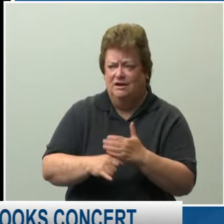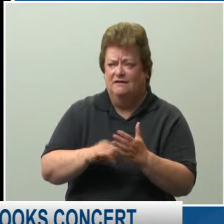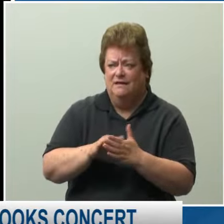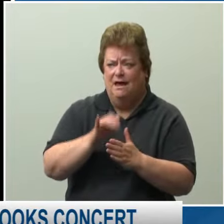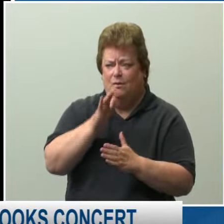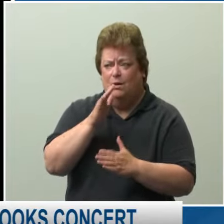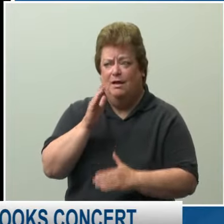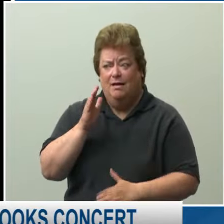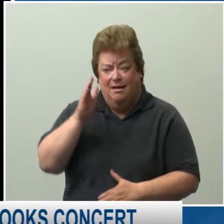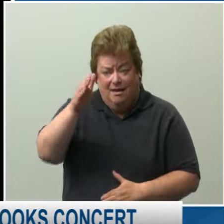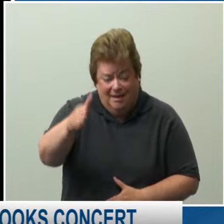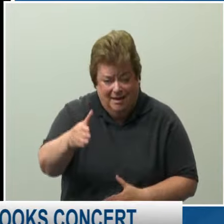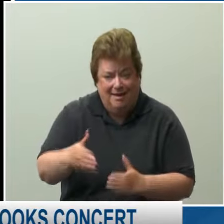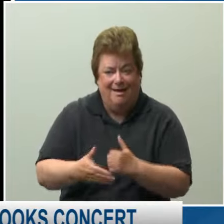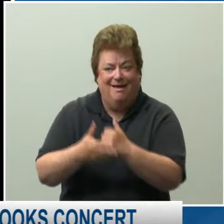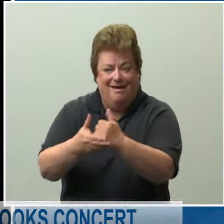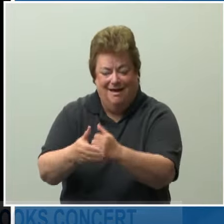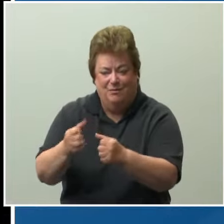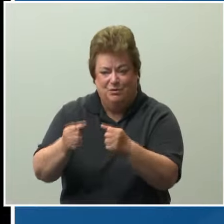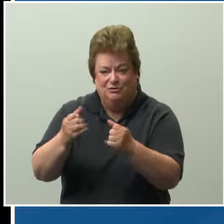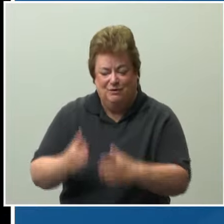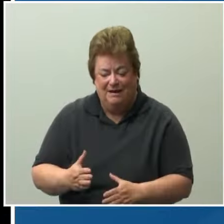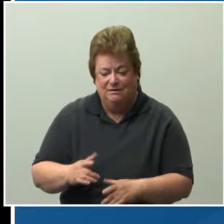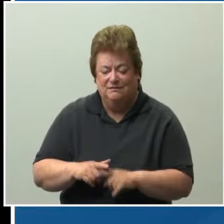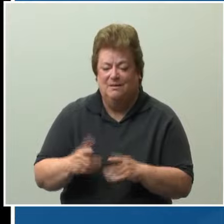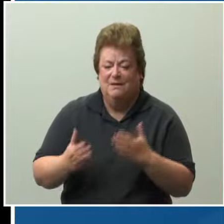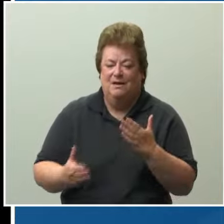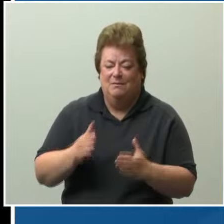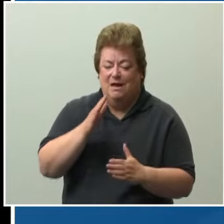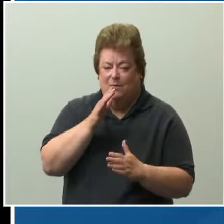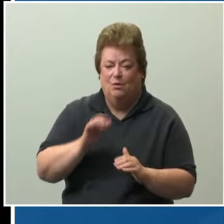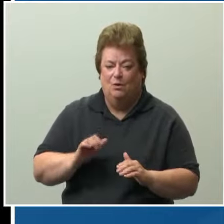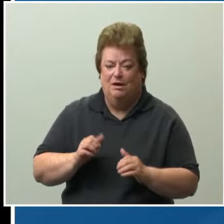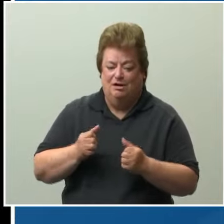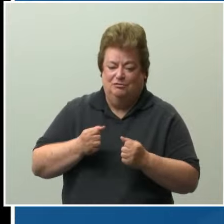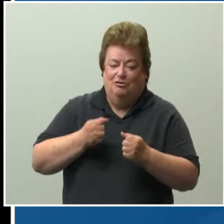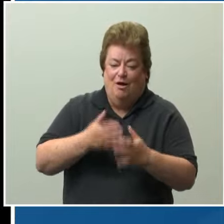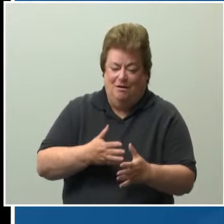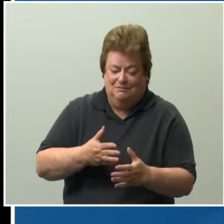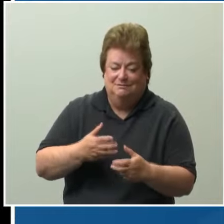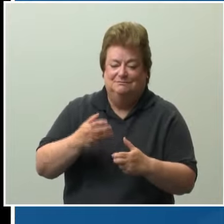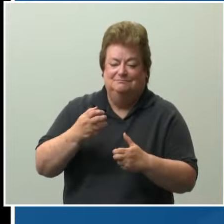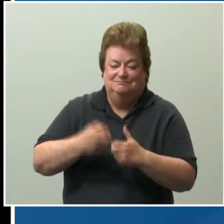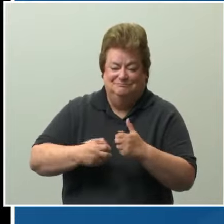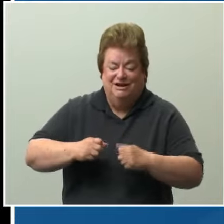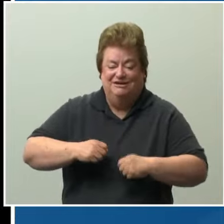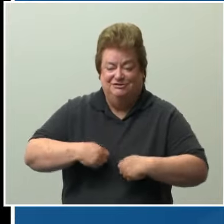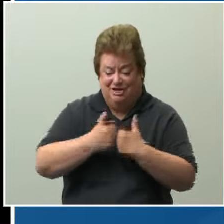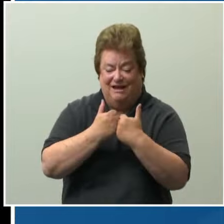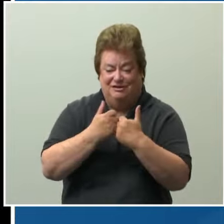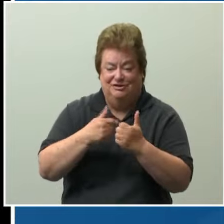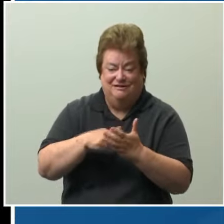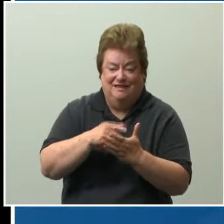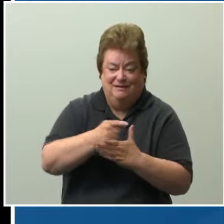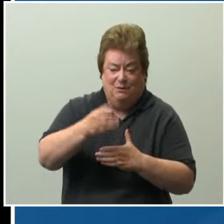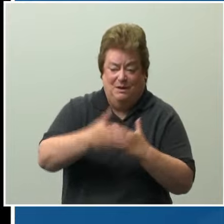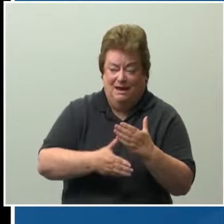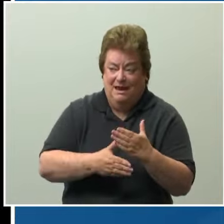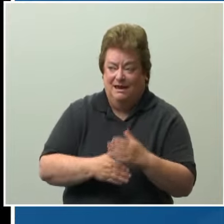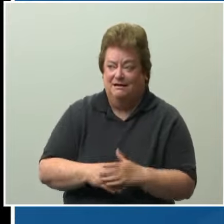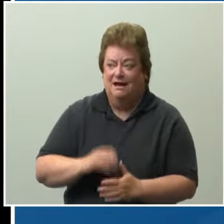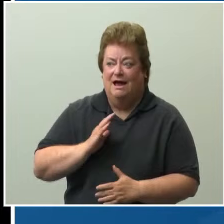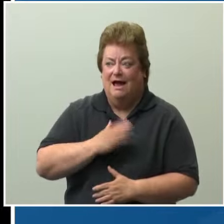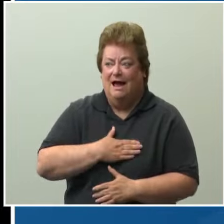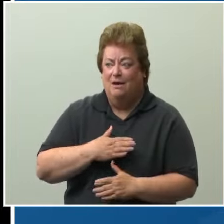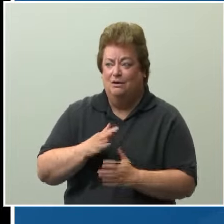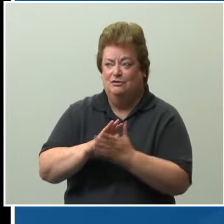long term, but they may cause traffic challenges for the weekend. Our traffic team